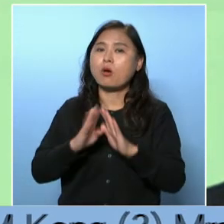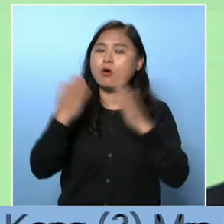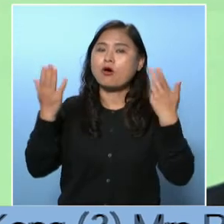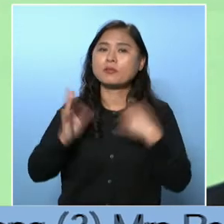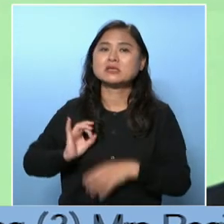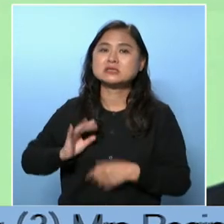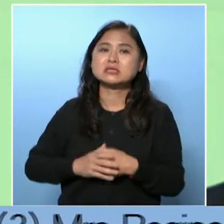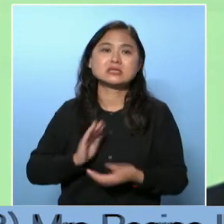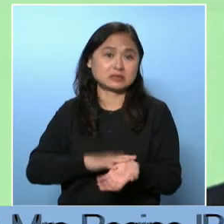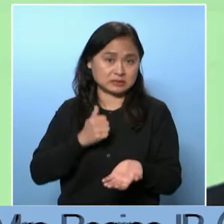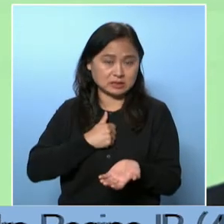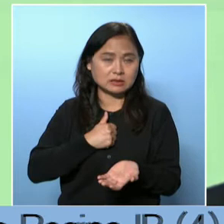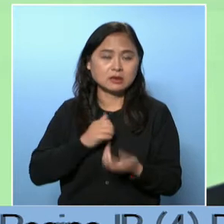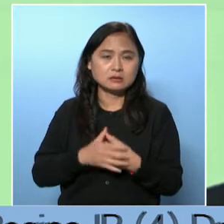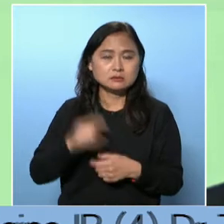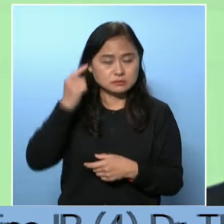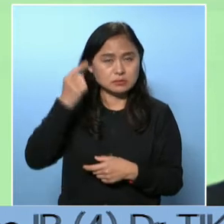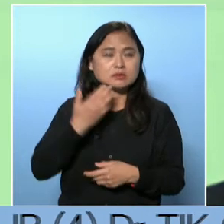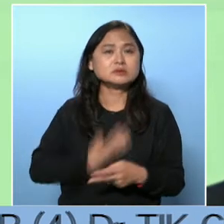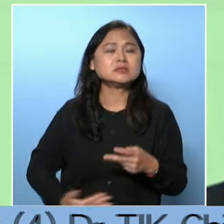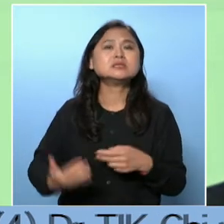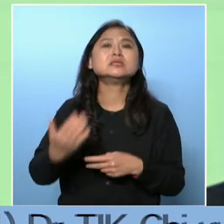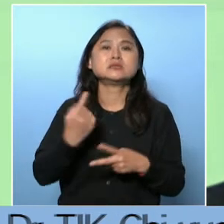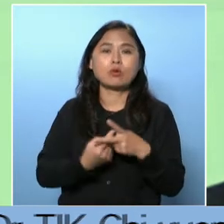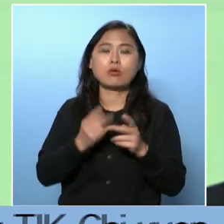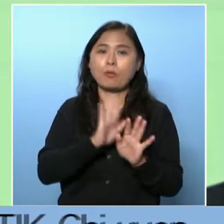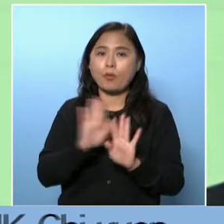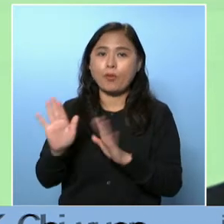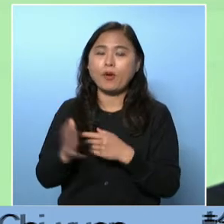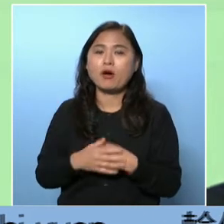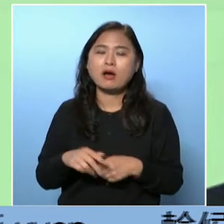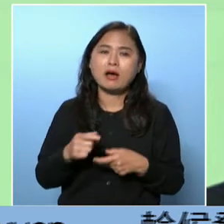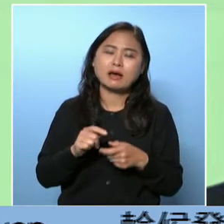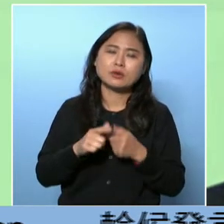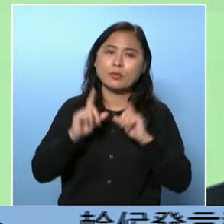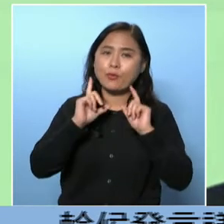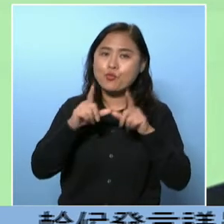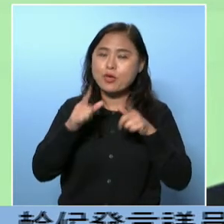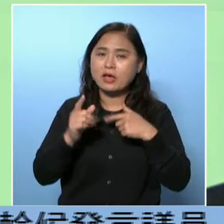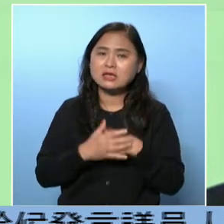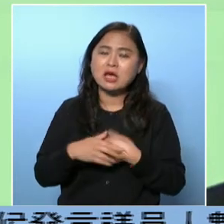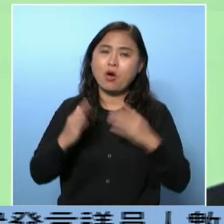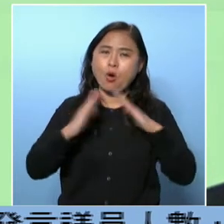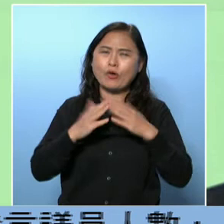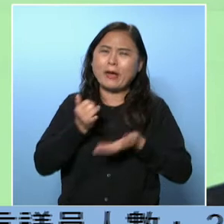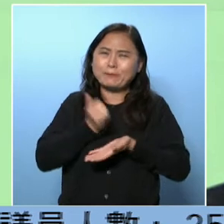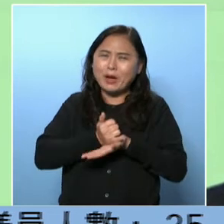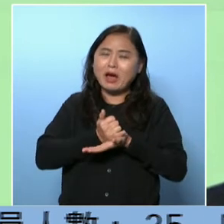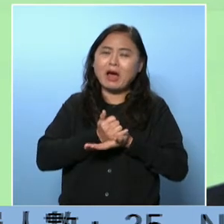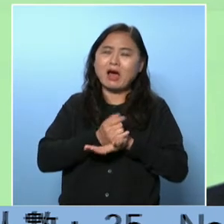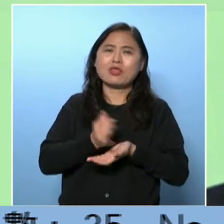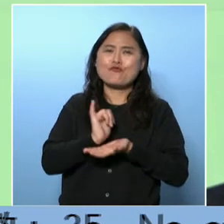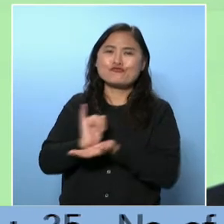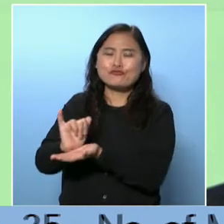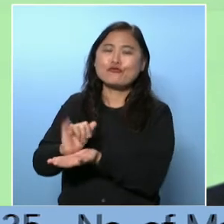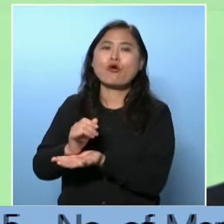Can that be opened up to private doctors? Because they'd be very happy to help for free. So that for those who